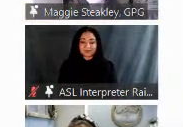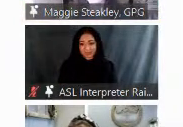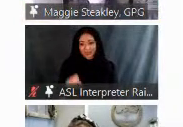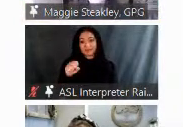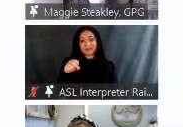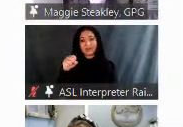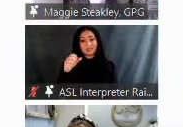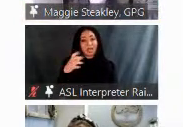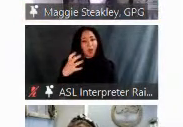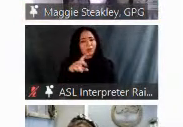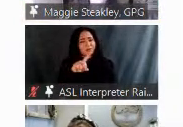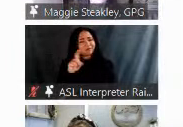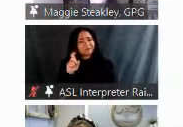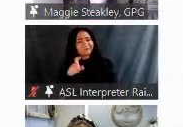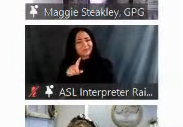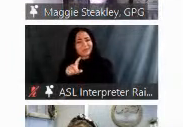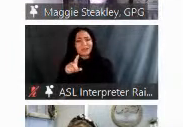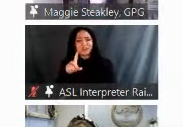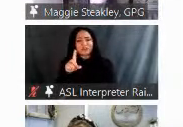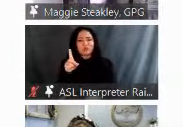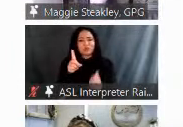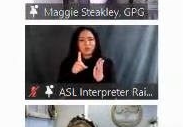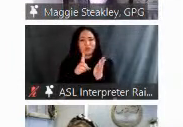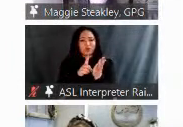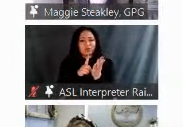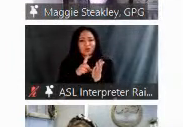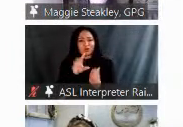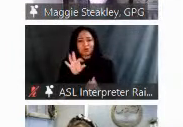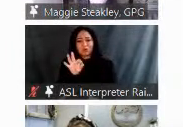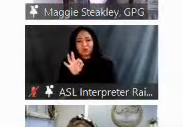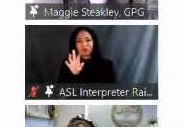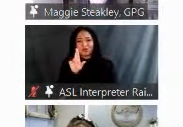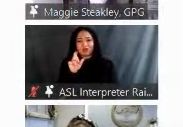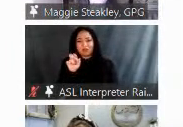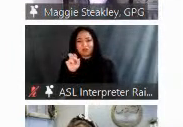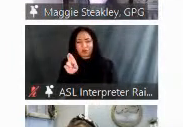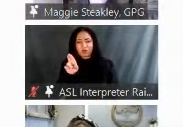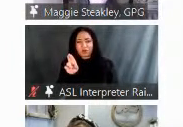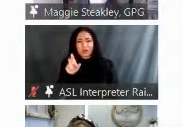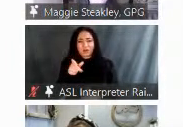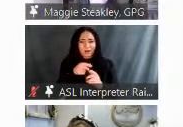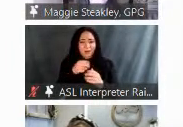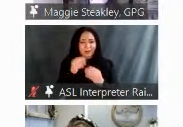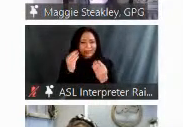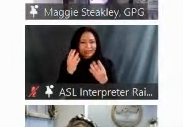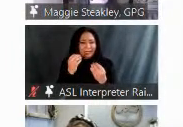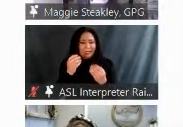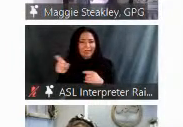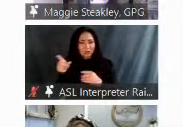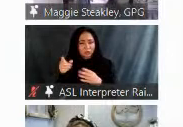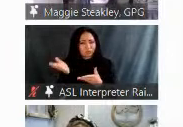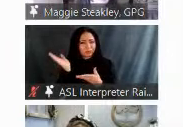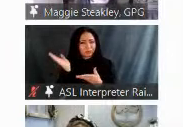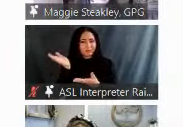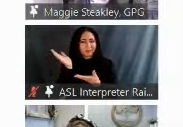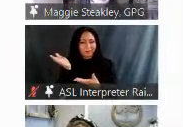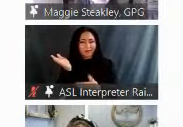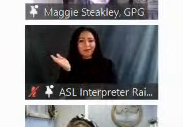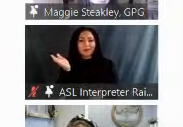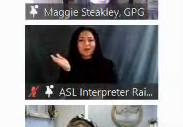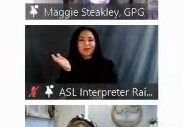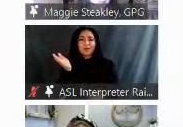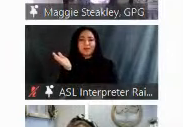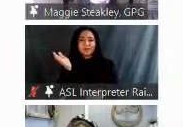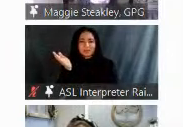Yeah, I wanted to ask a question to Dr. Filler. According to the data that you present to us and all the